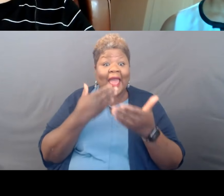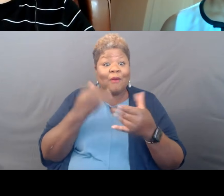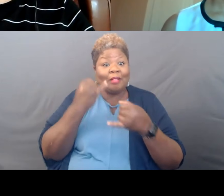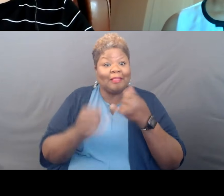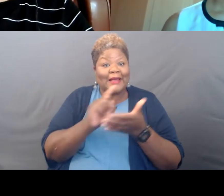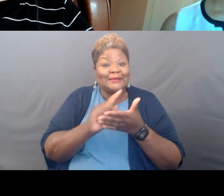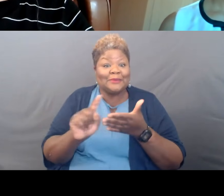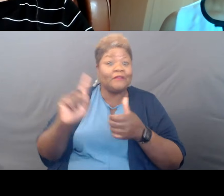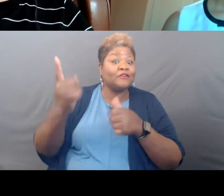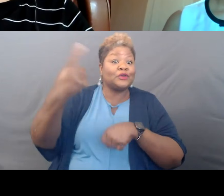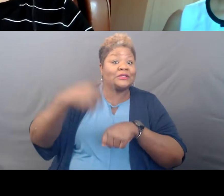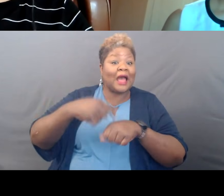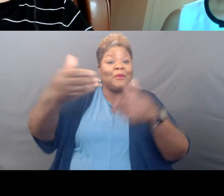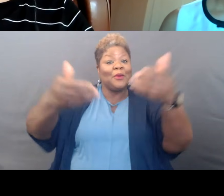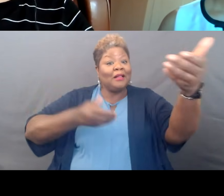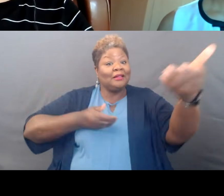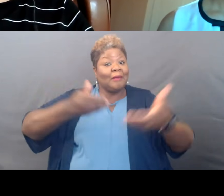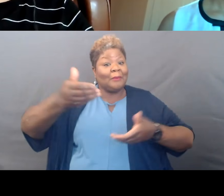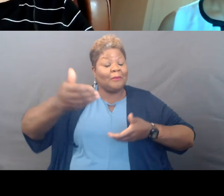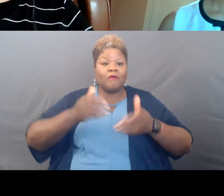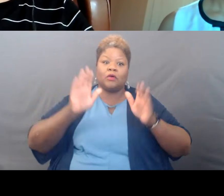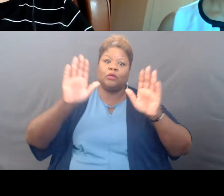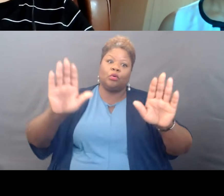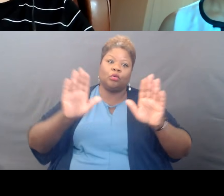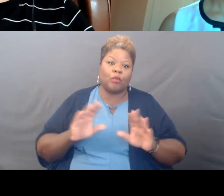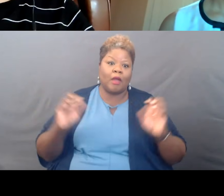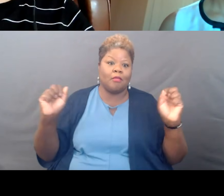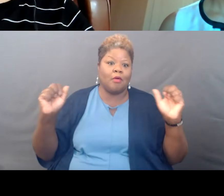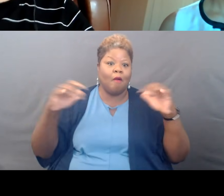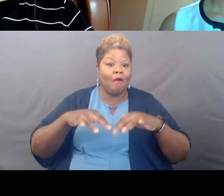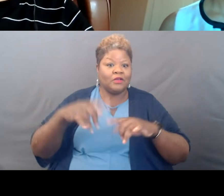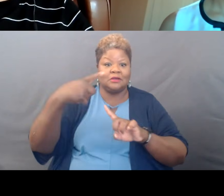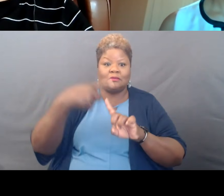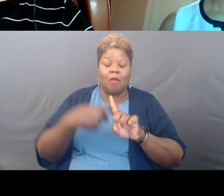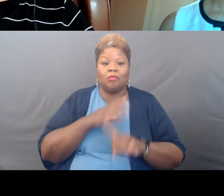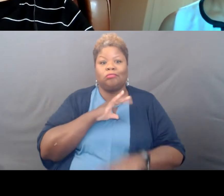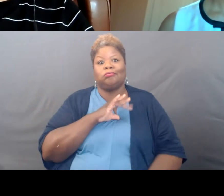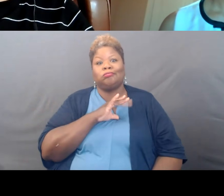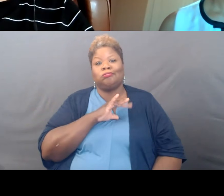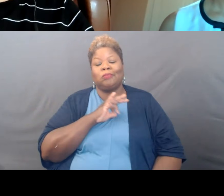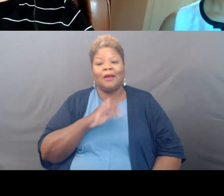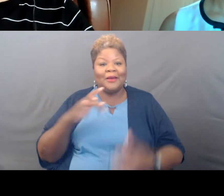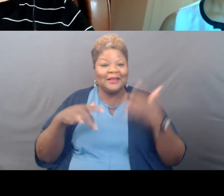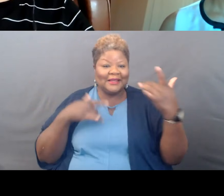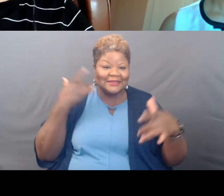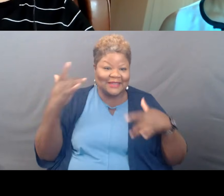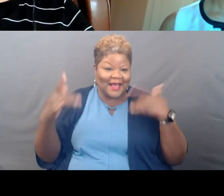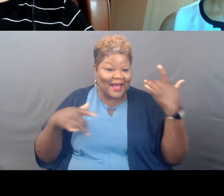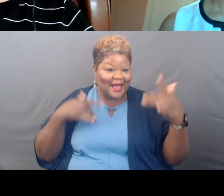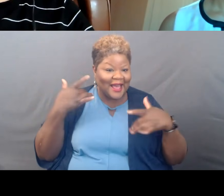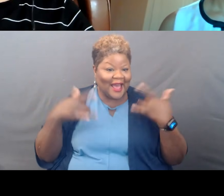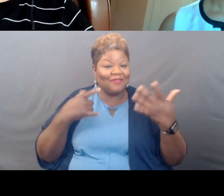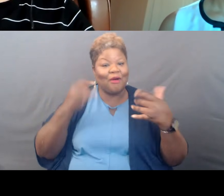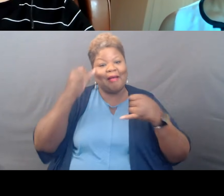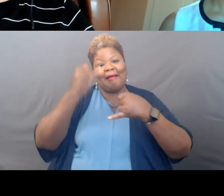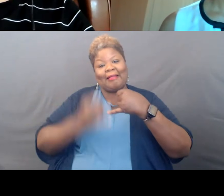time, welcome. We have had a really great conference this past month, and we're really excited for our last